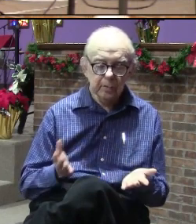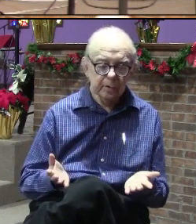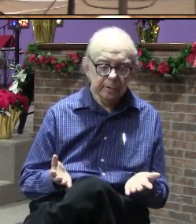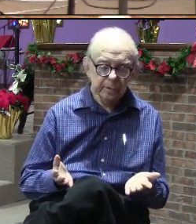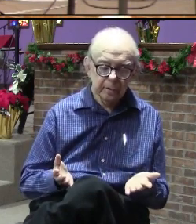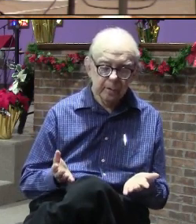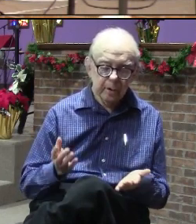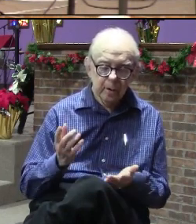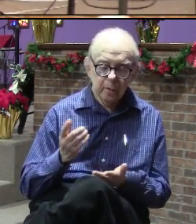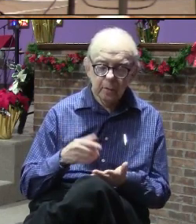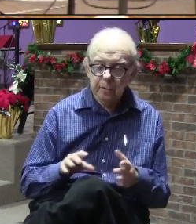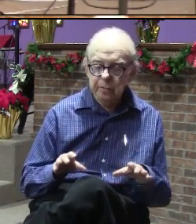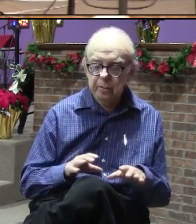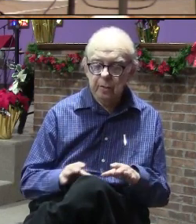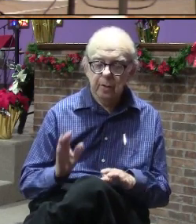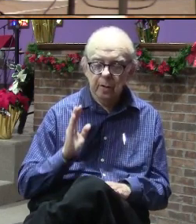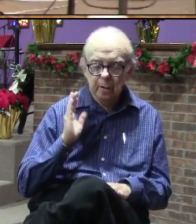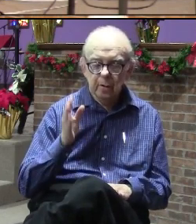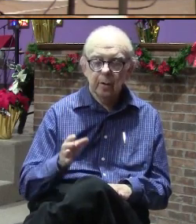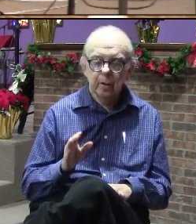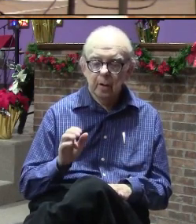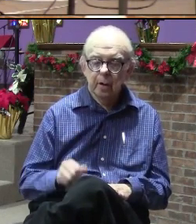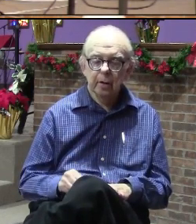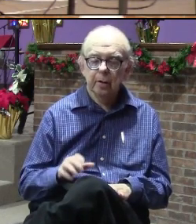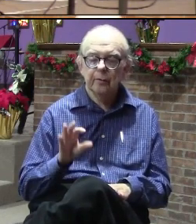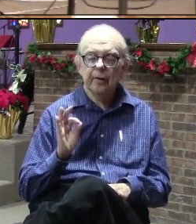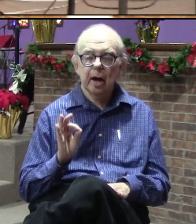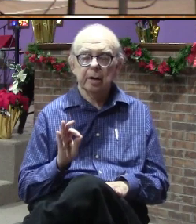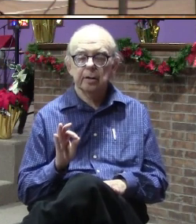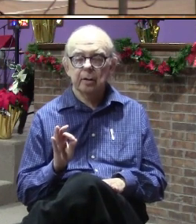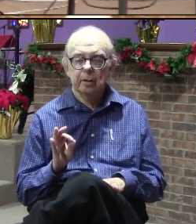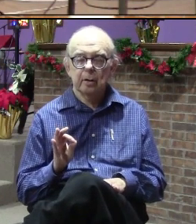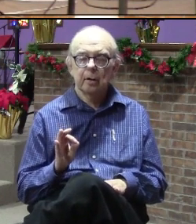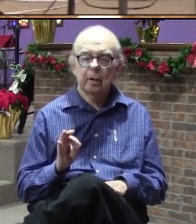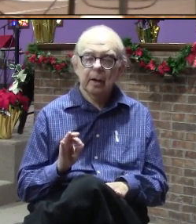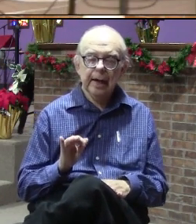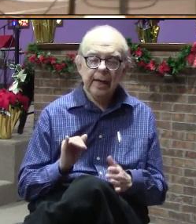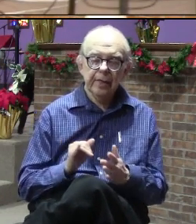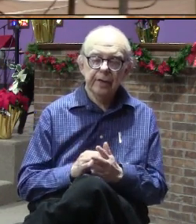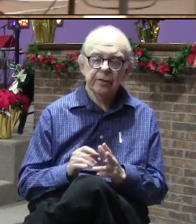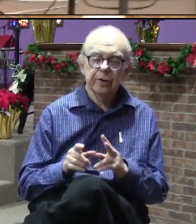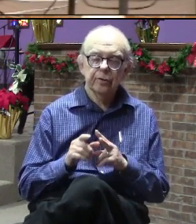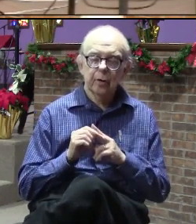what you're doing, you're going to be able to find this Messiah.